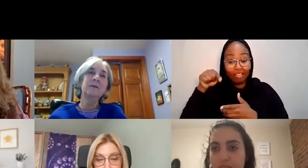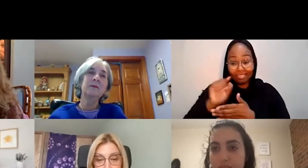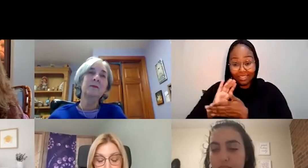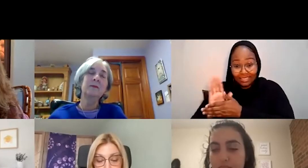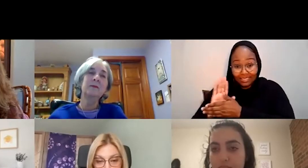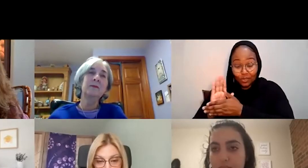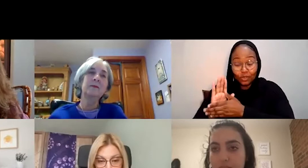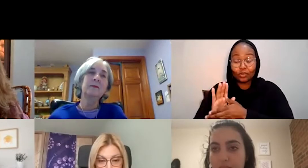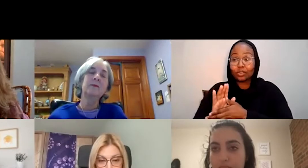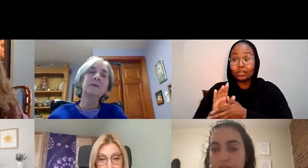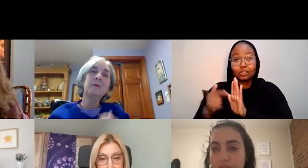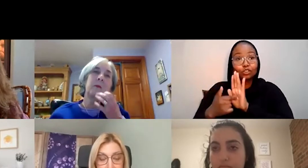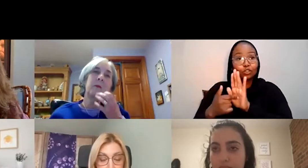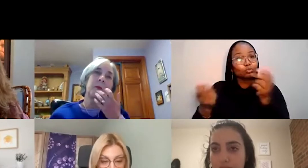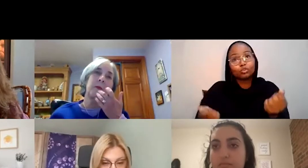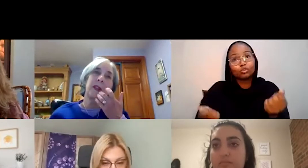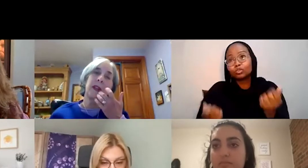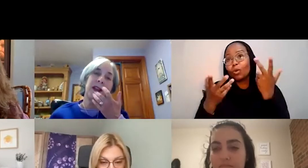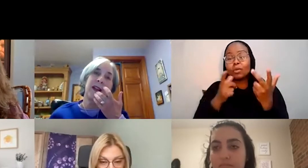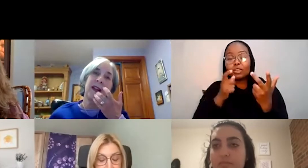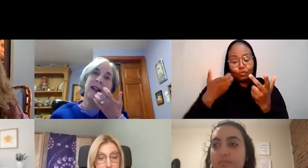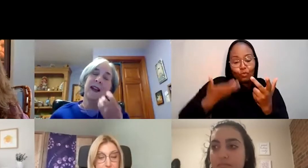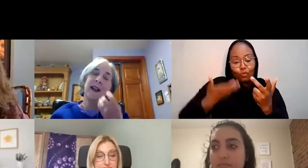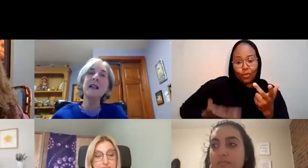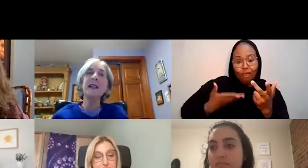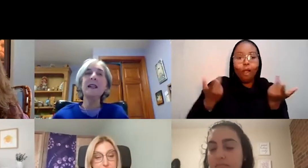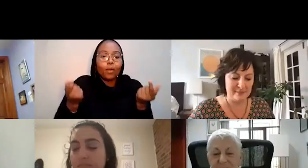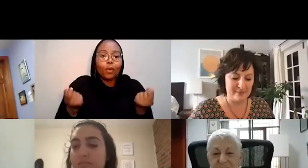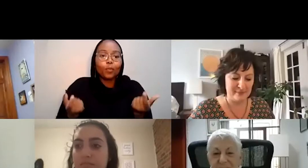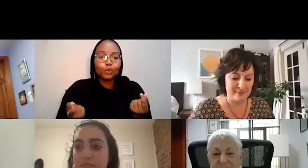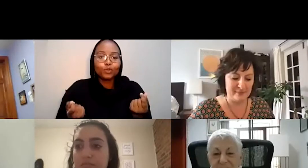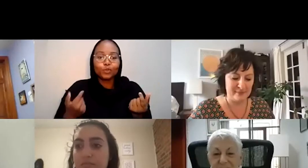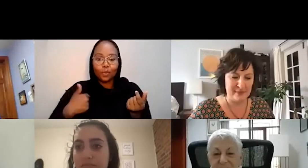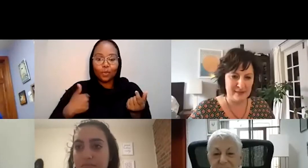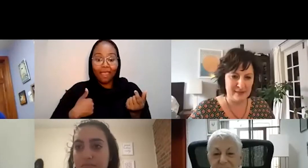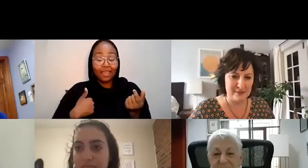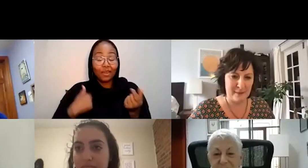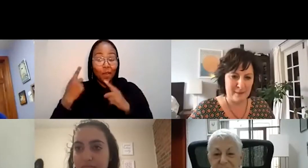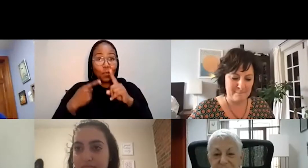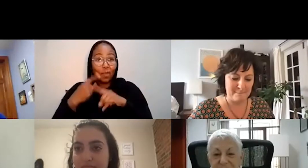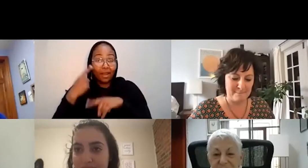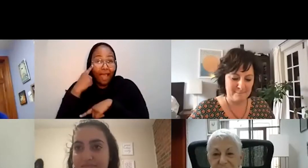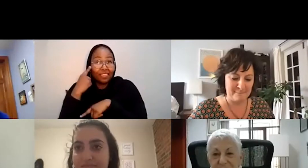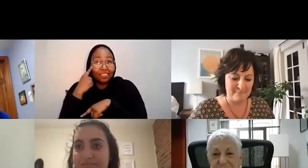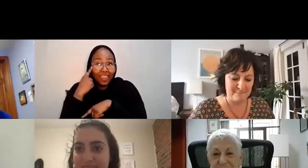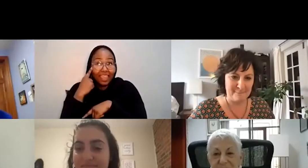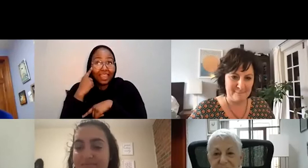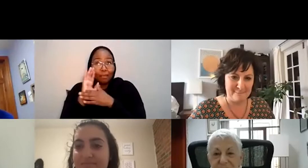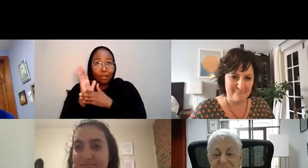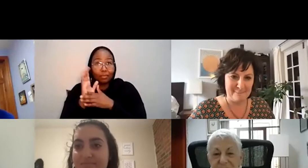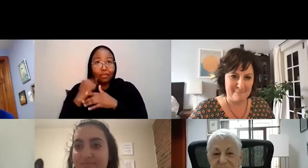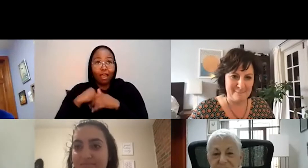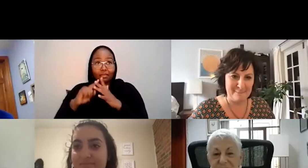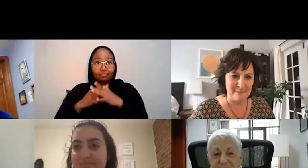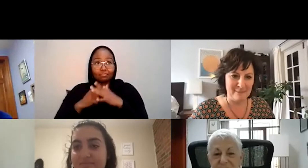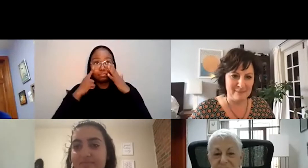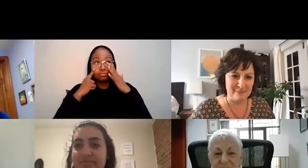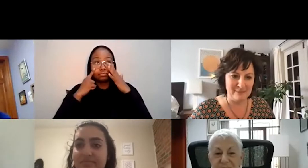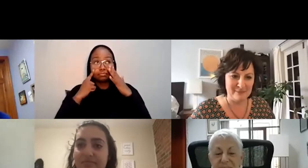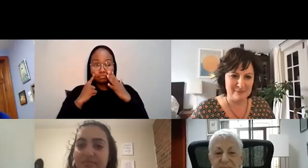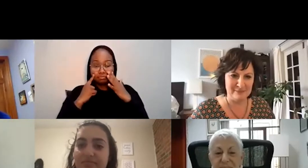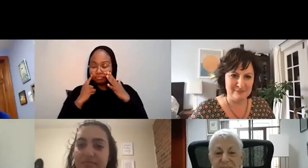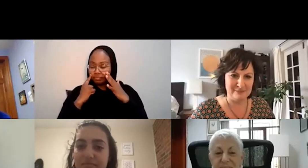so much of who we are and what we do. And I tear up just thinking about it all the time. I am